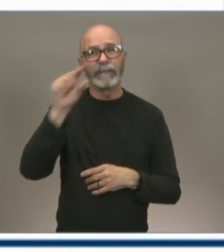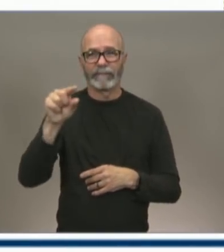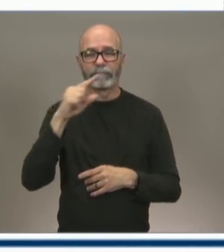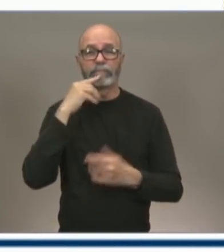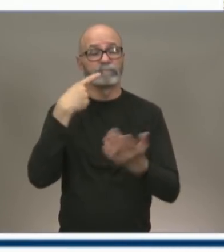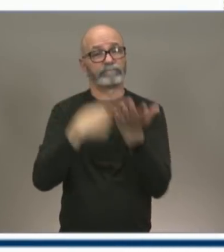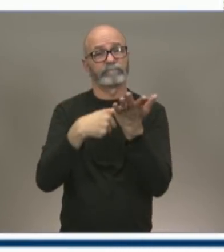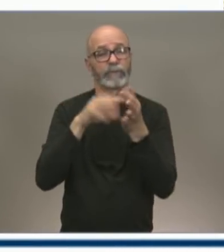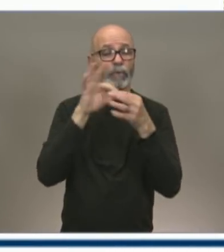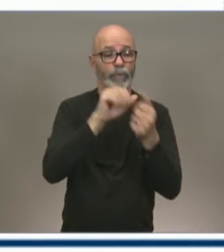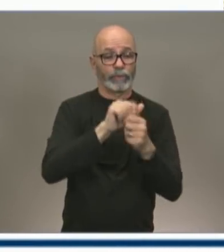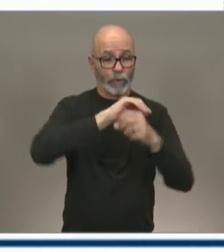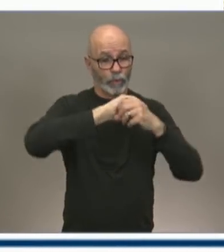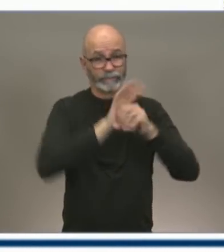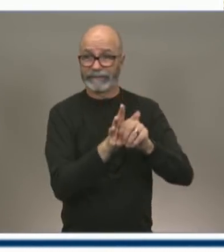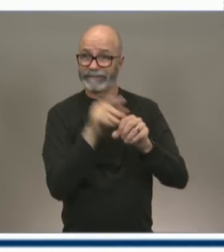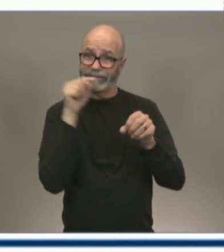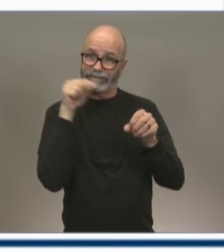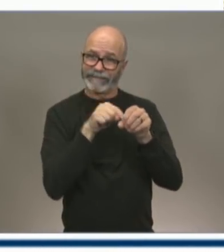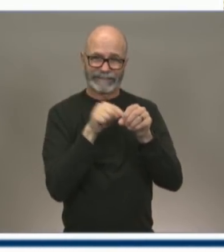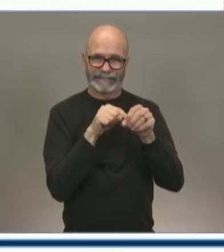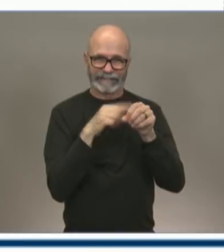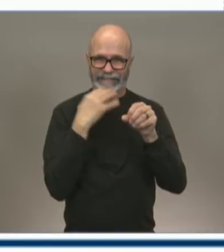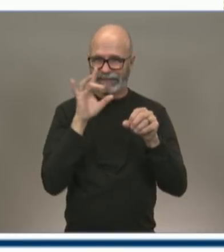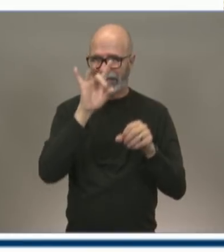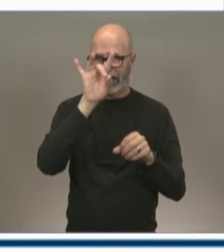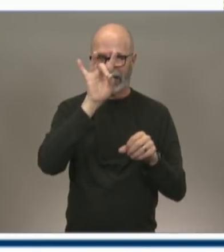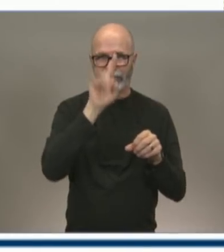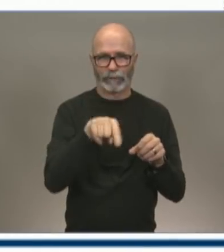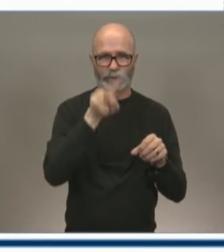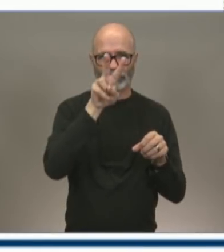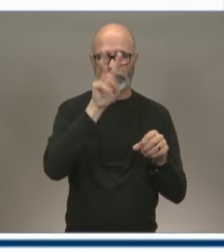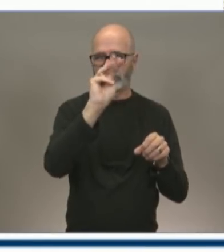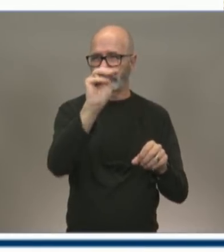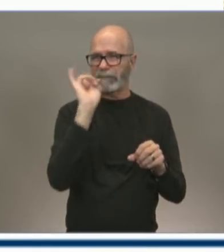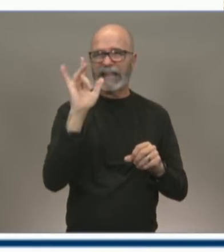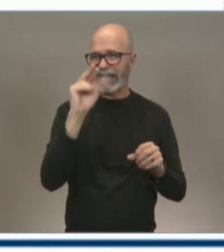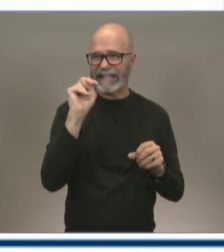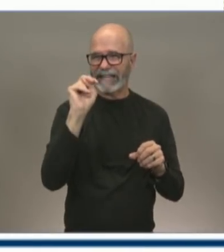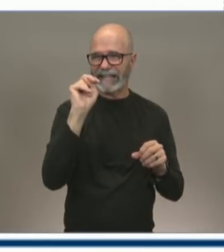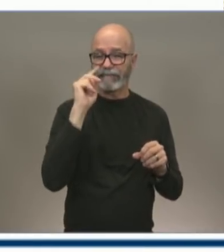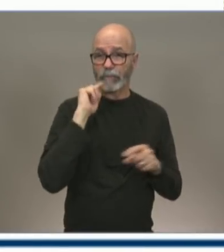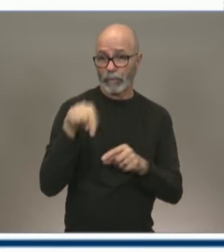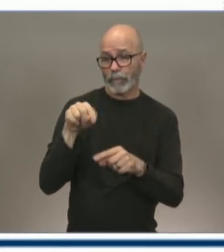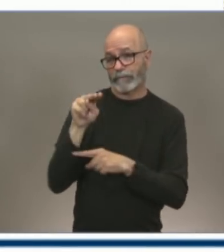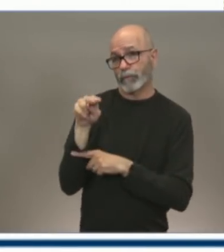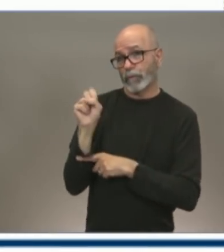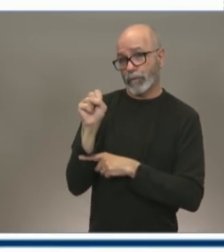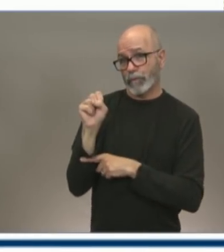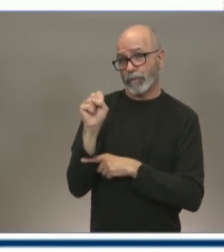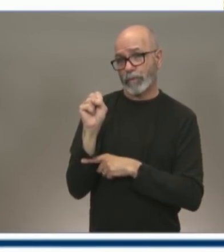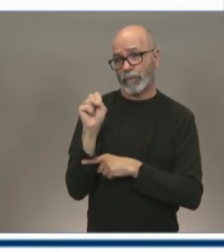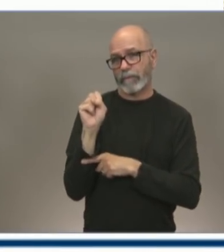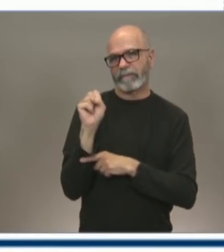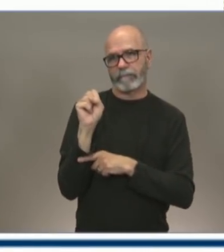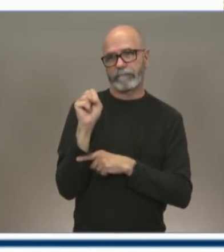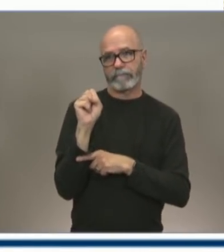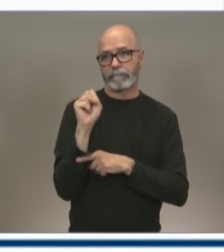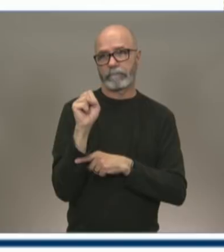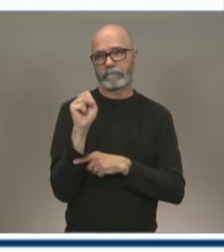stream, which was $82.8 million for Nova Scotia, and that money could have been used for long-term